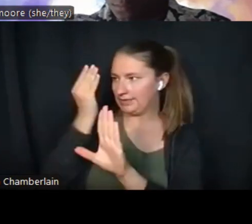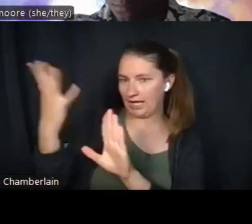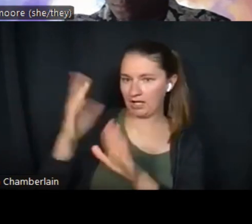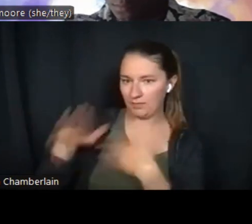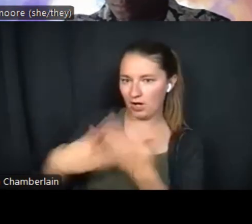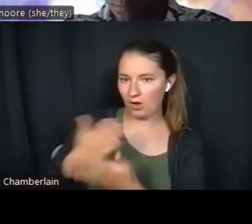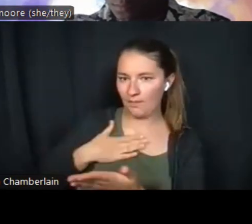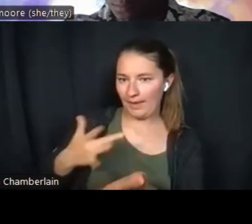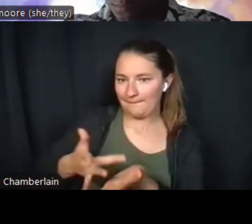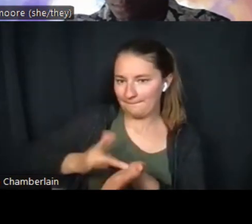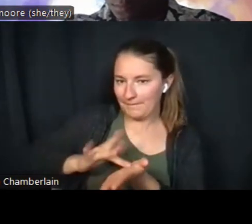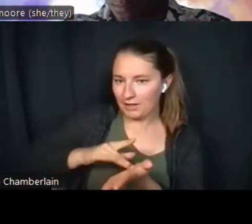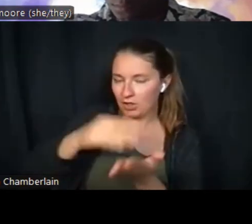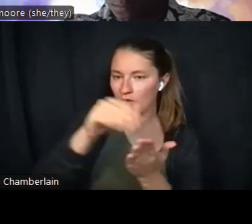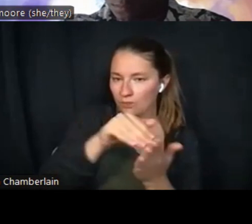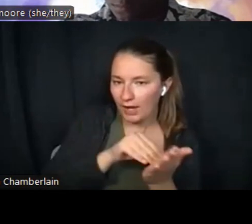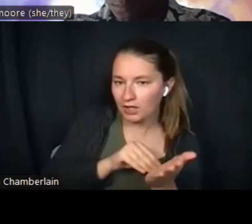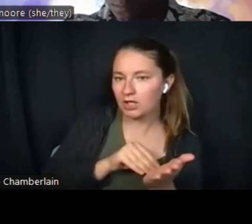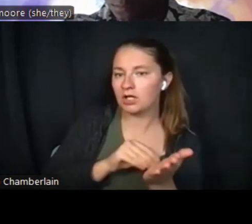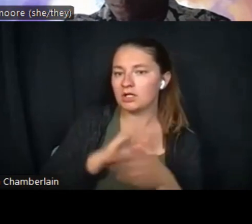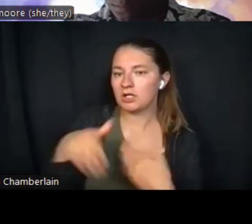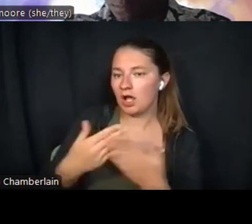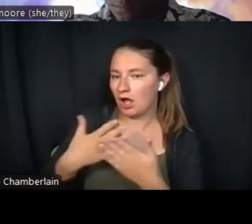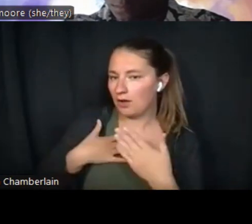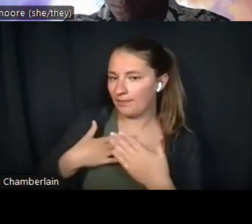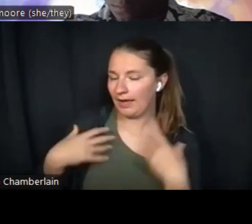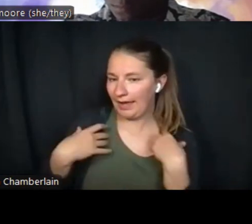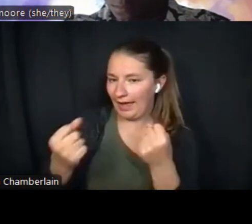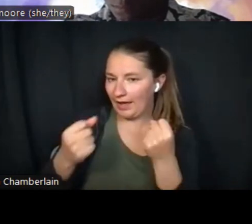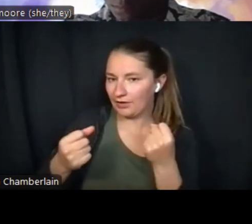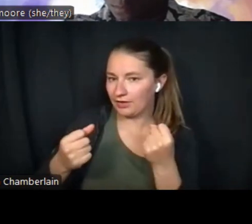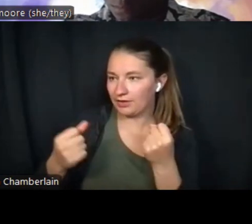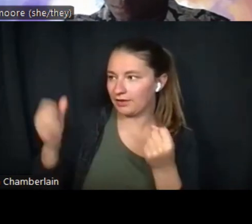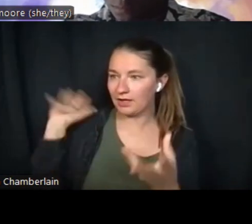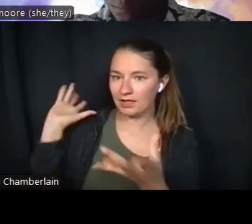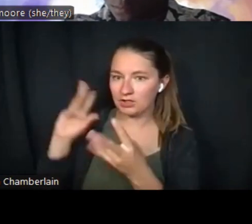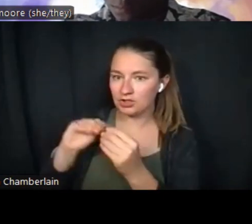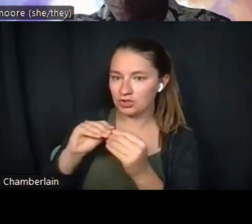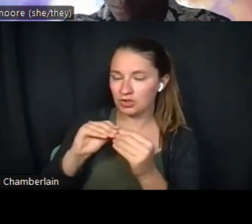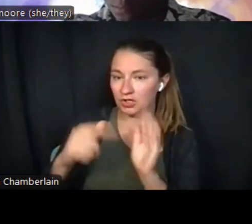around health history, that I think maybe someone who